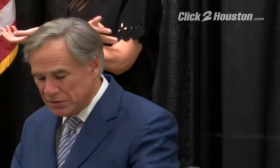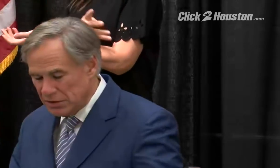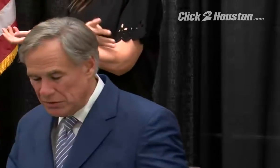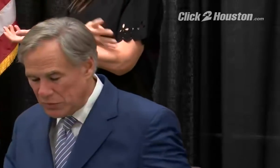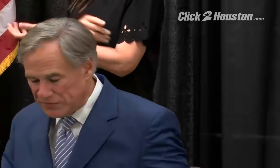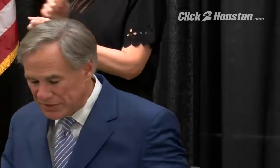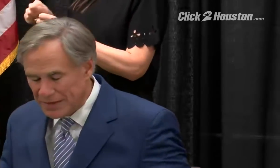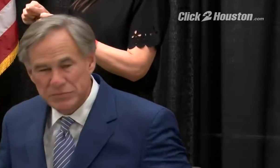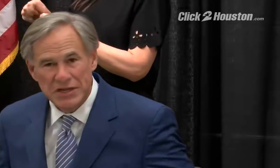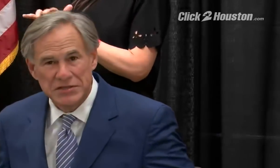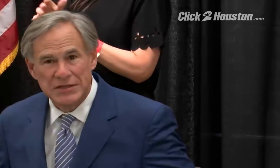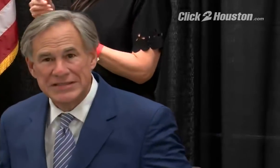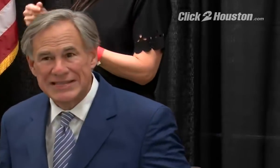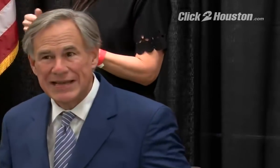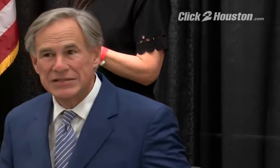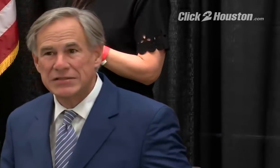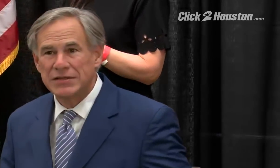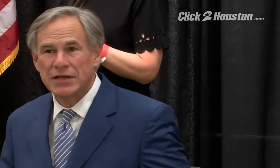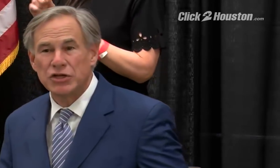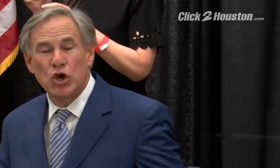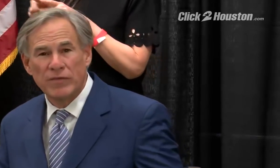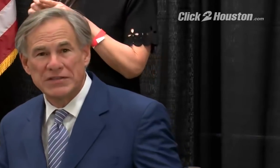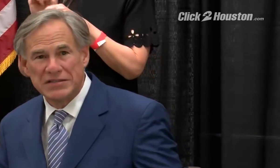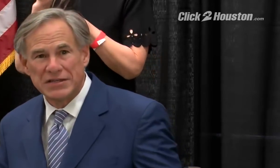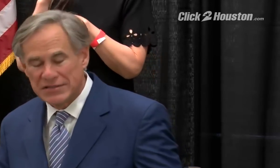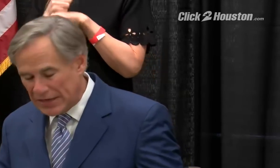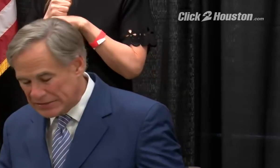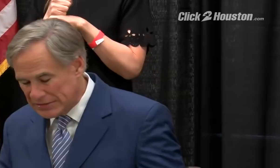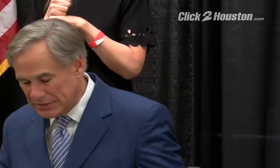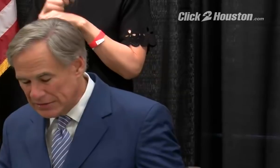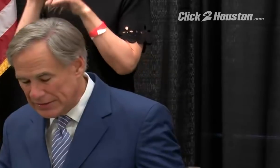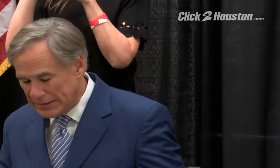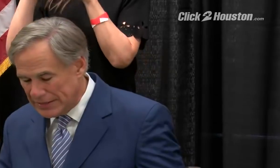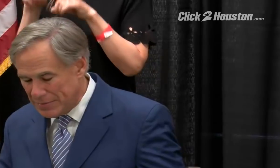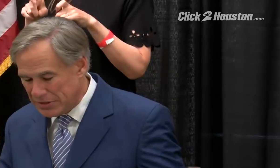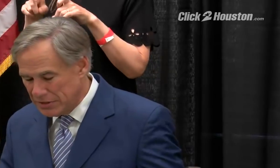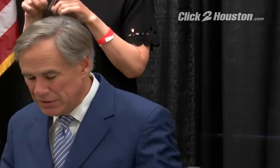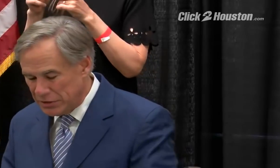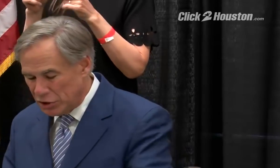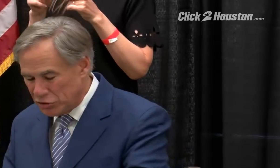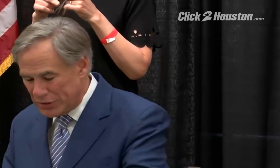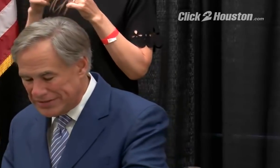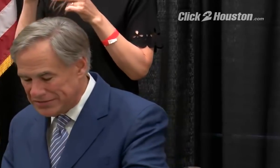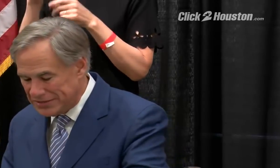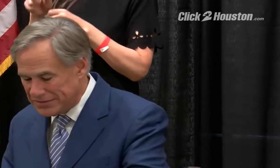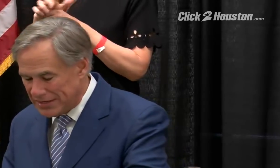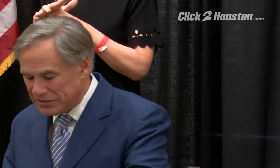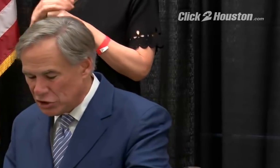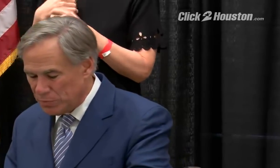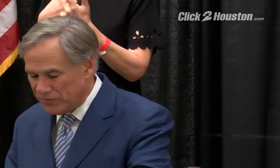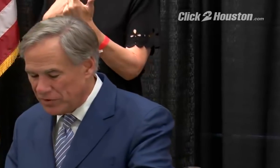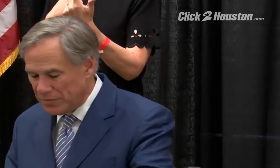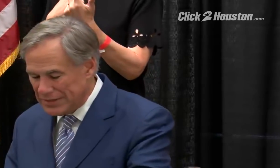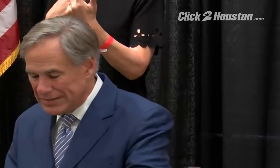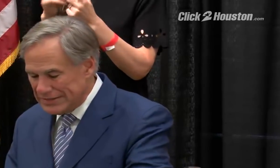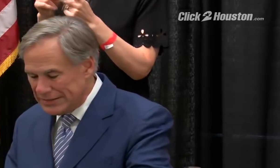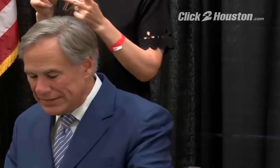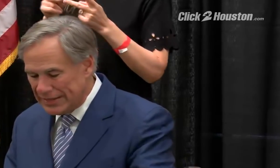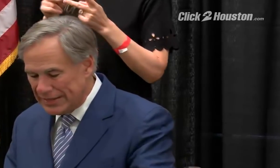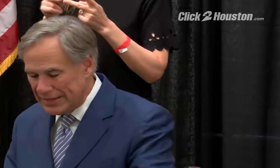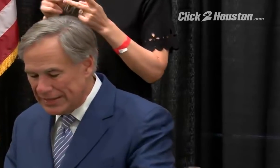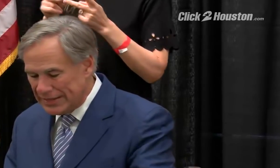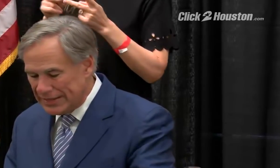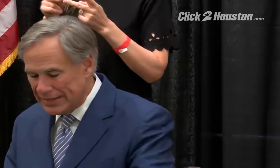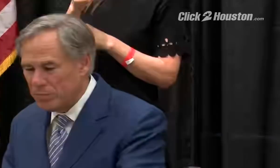that, we have set up testing sites, COVID testing sites in Lubbock. There are three testing sites open from